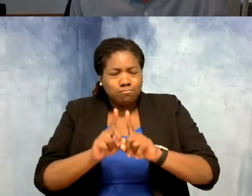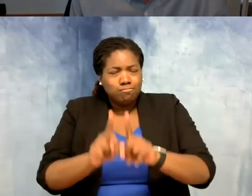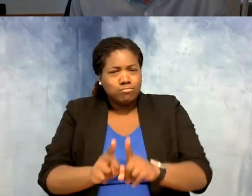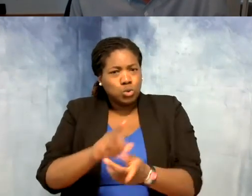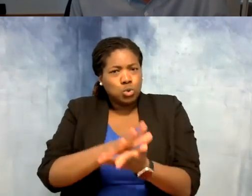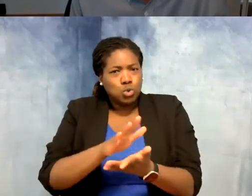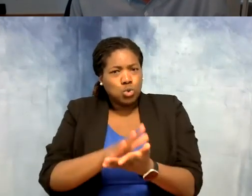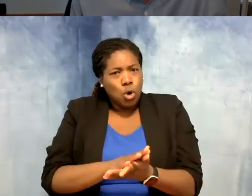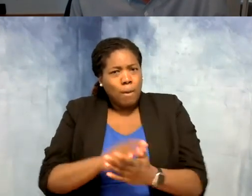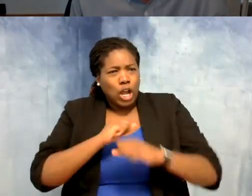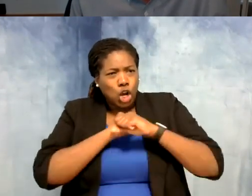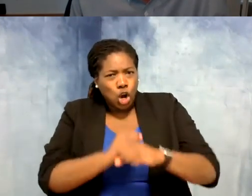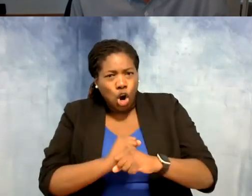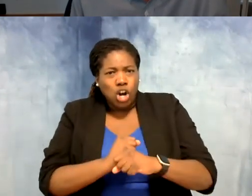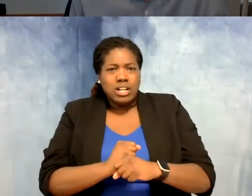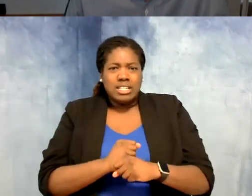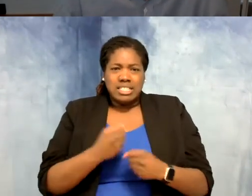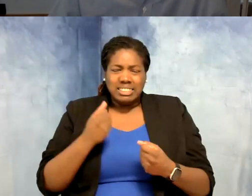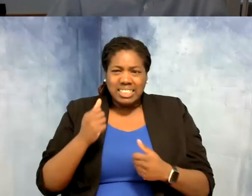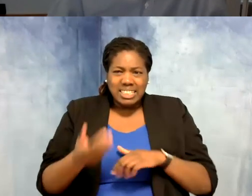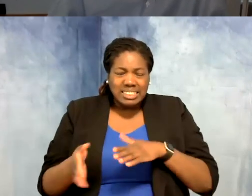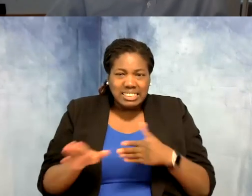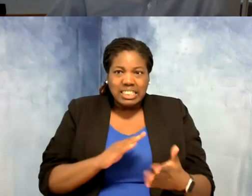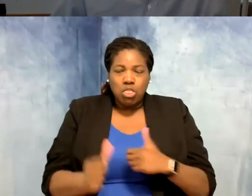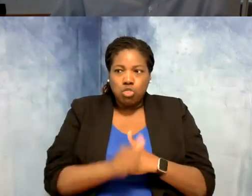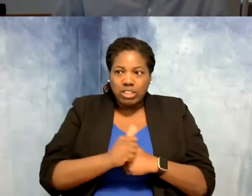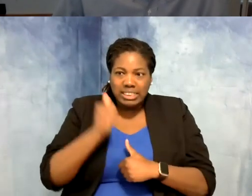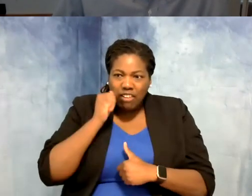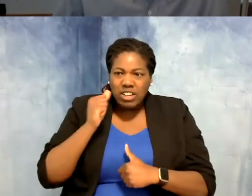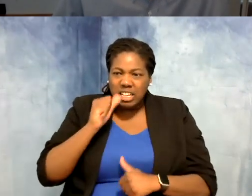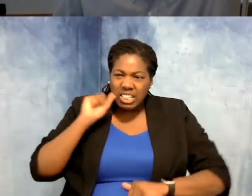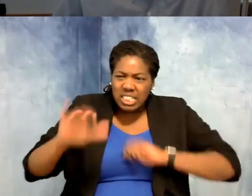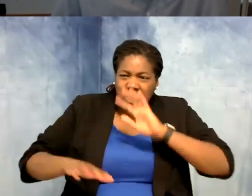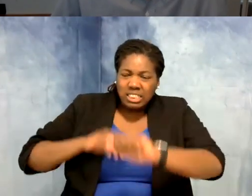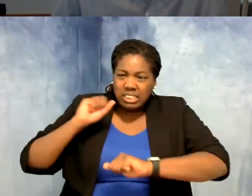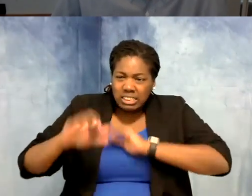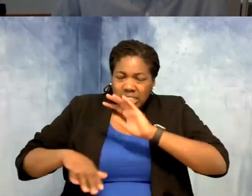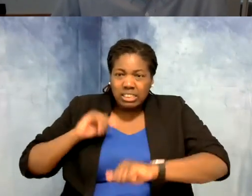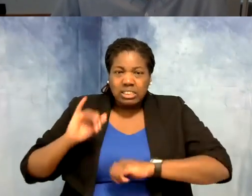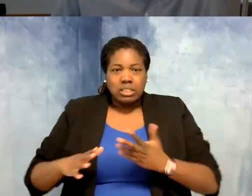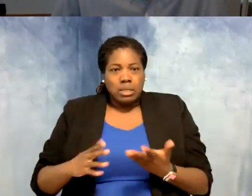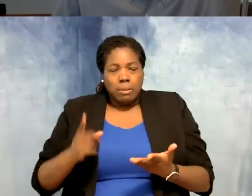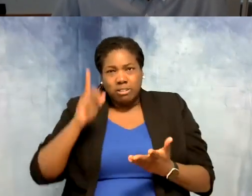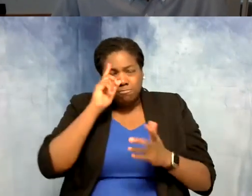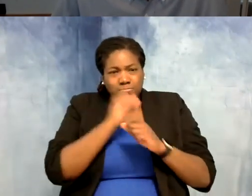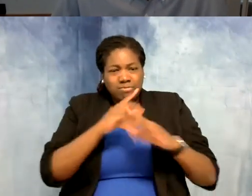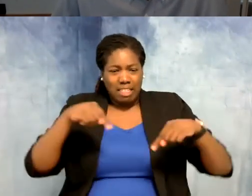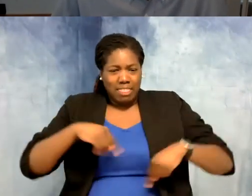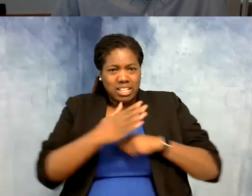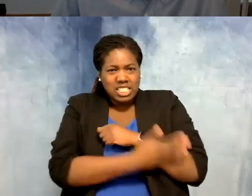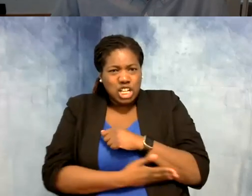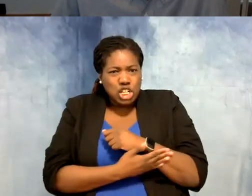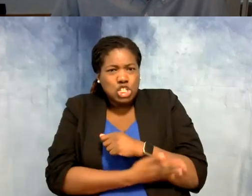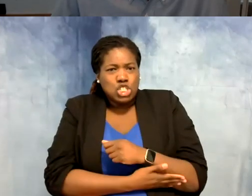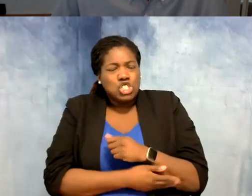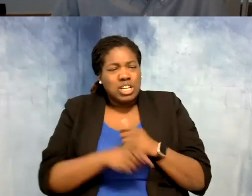school by guards and receiving daily death threats. But this sense of a vision about our country as